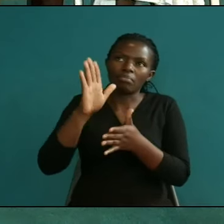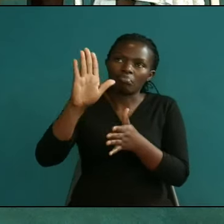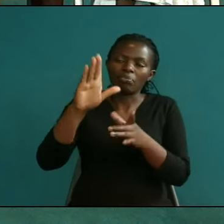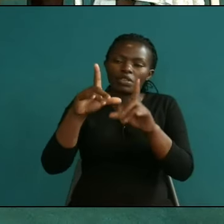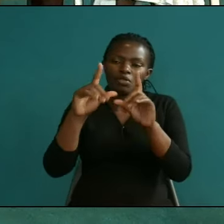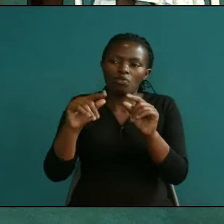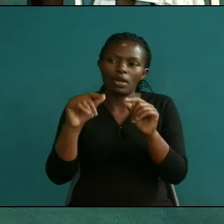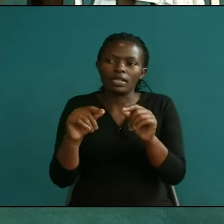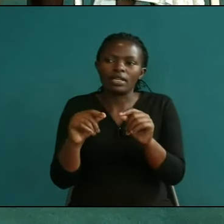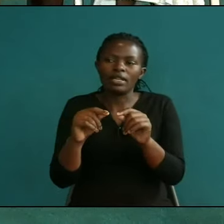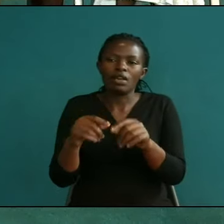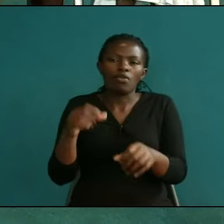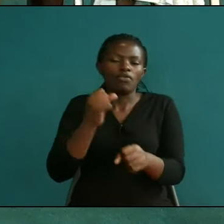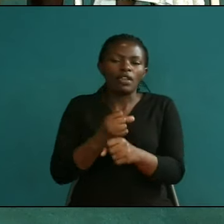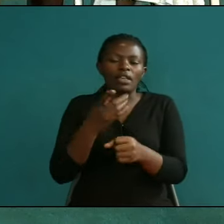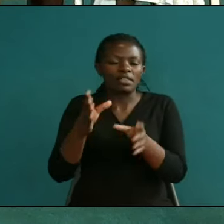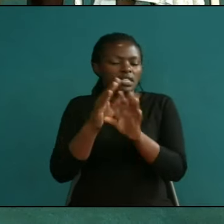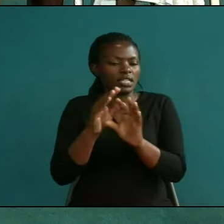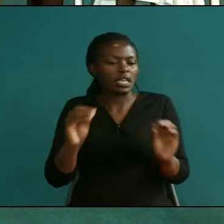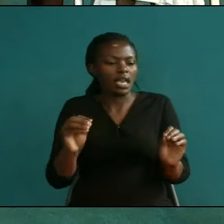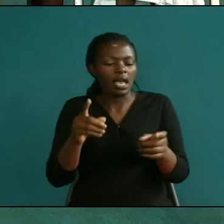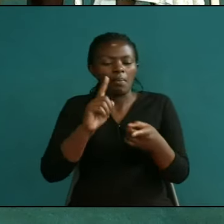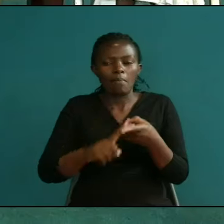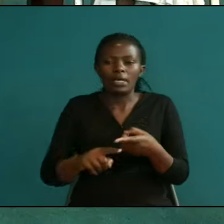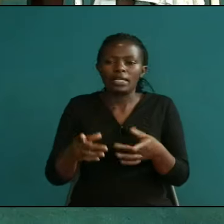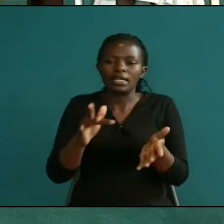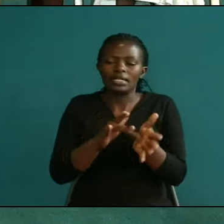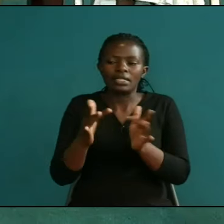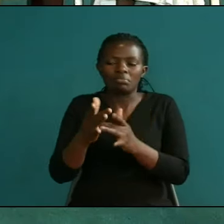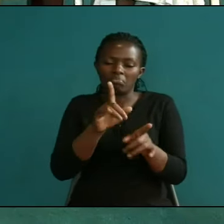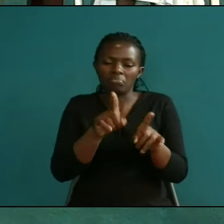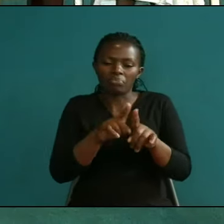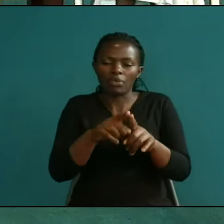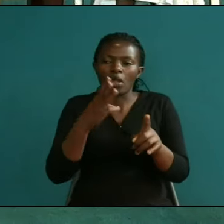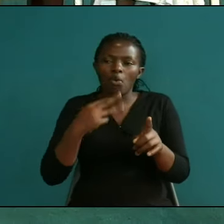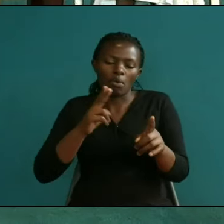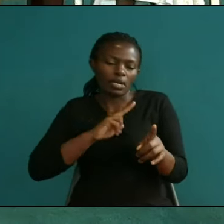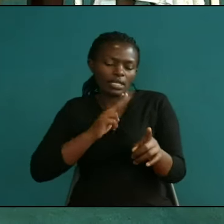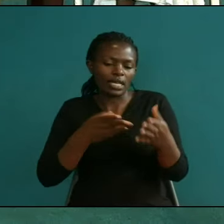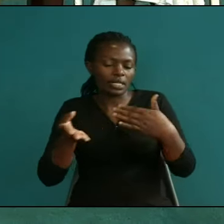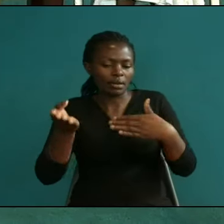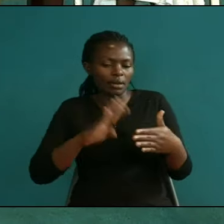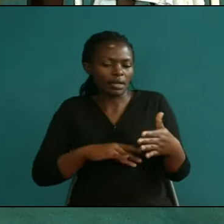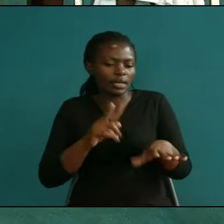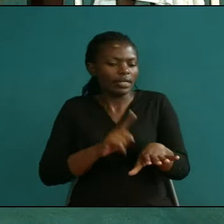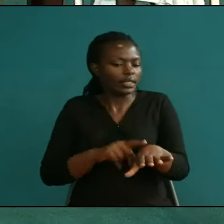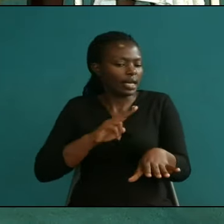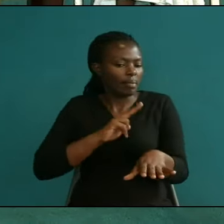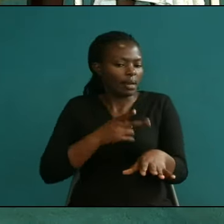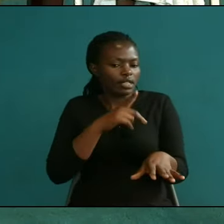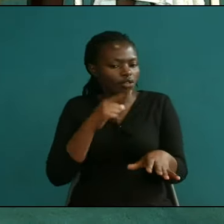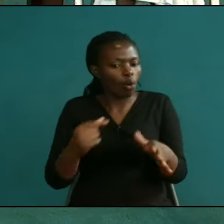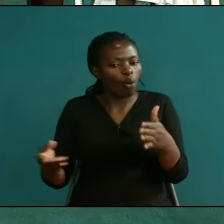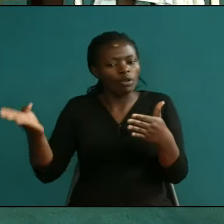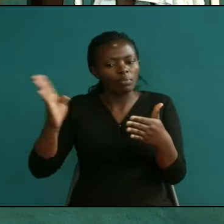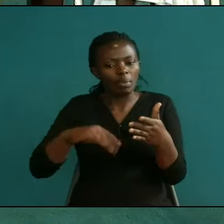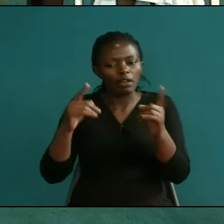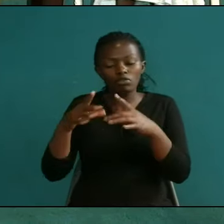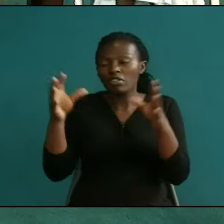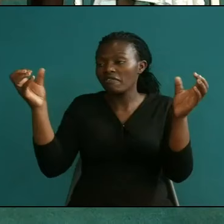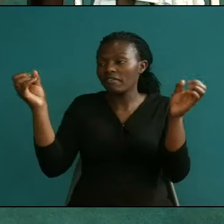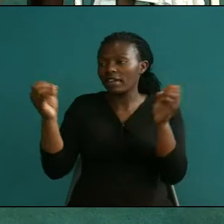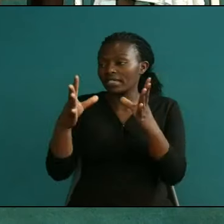that he requires of us. So then he wants us back. Even as we think about that, we'll head into the flashlight. Oven.